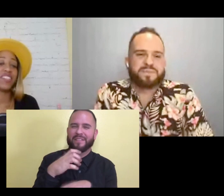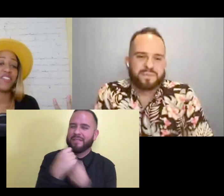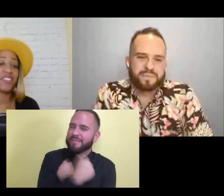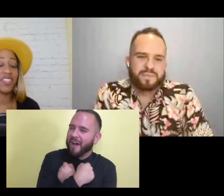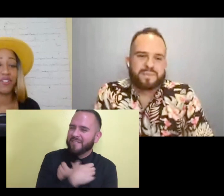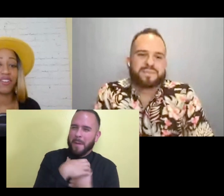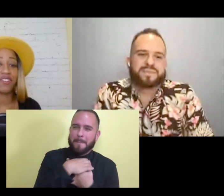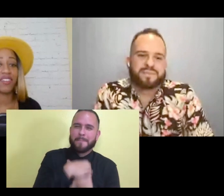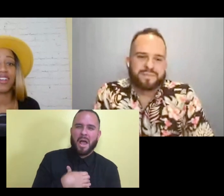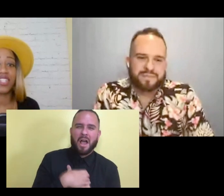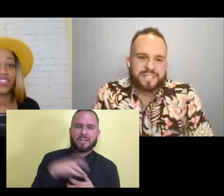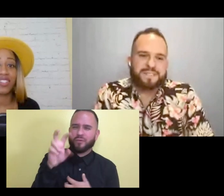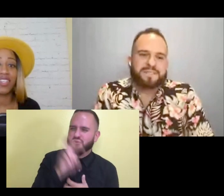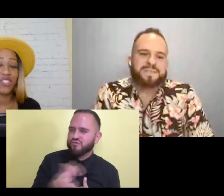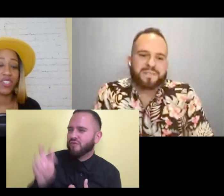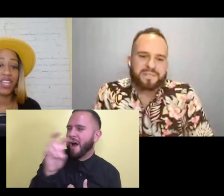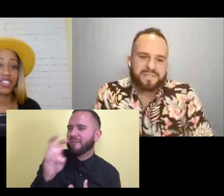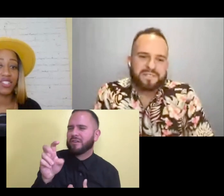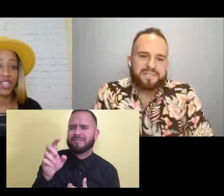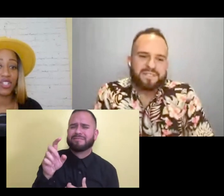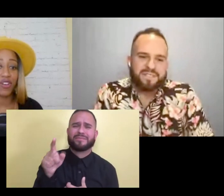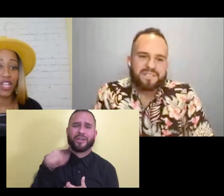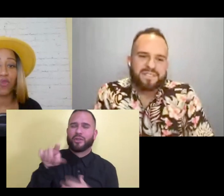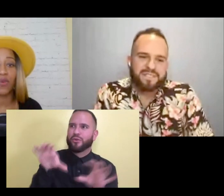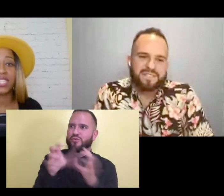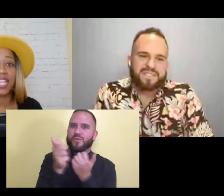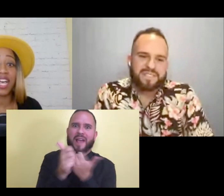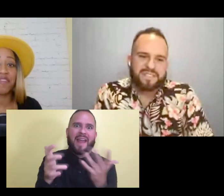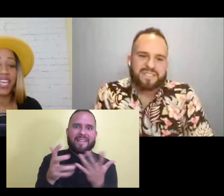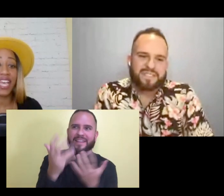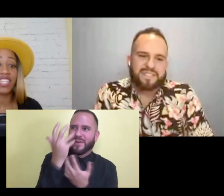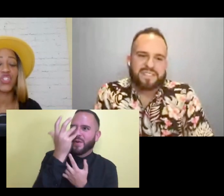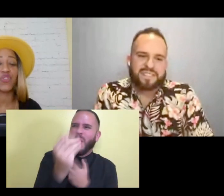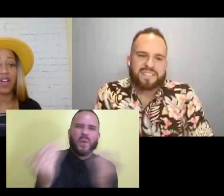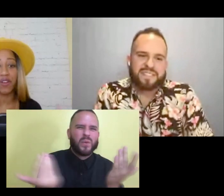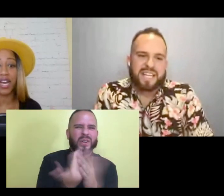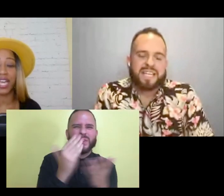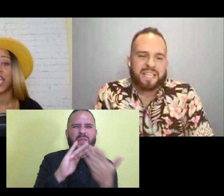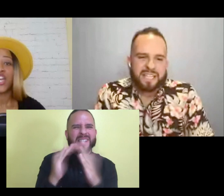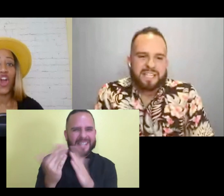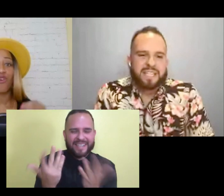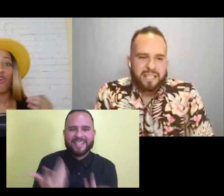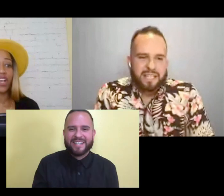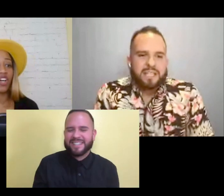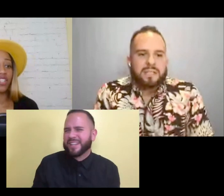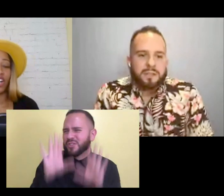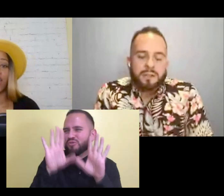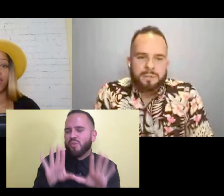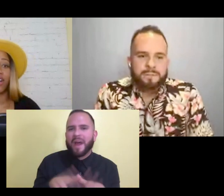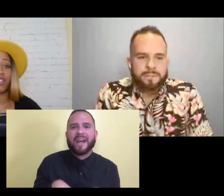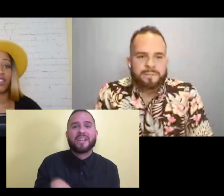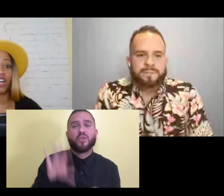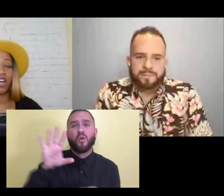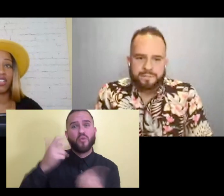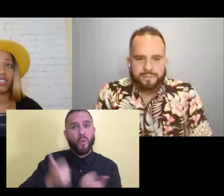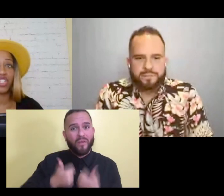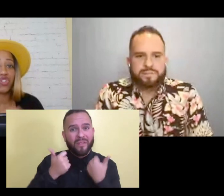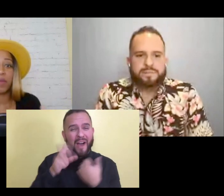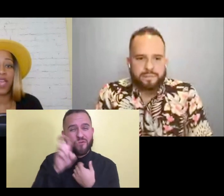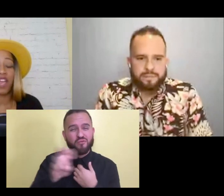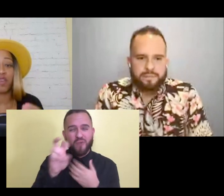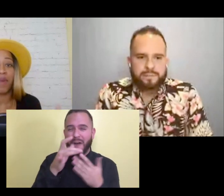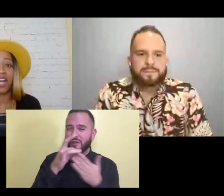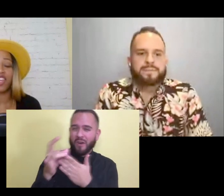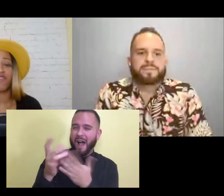go experience another city or another country. So that's great. So what's life like as a travel guide? Are you always